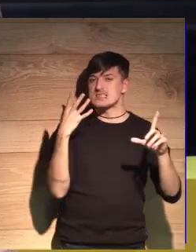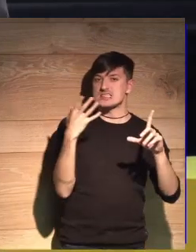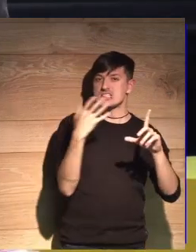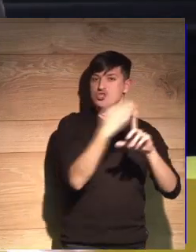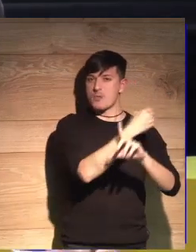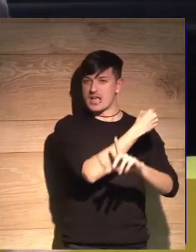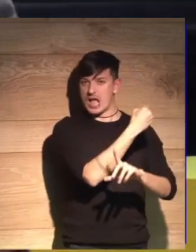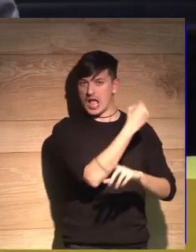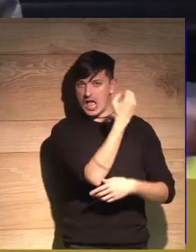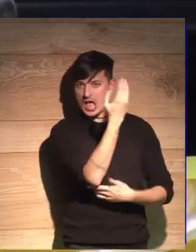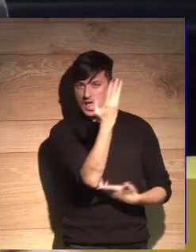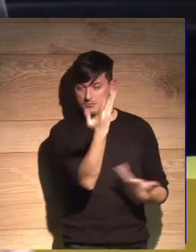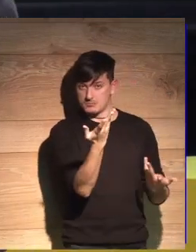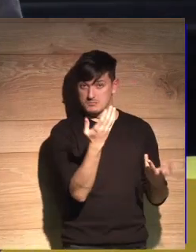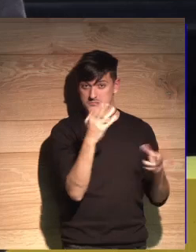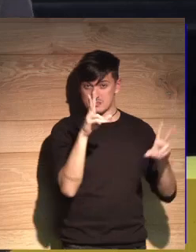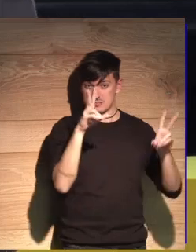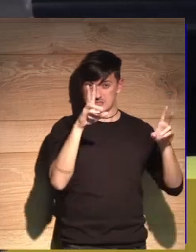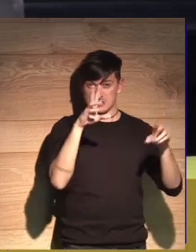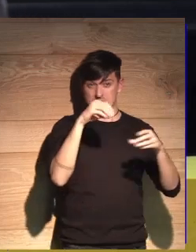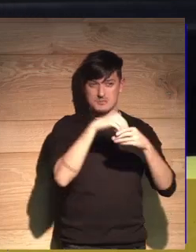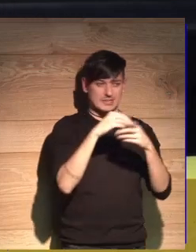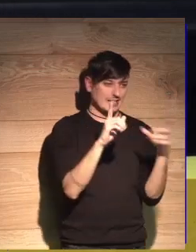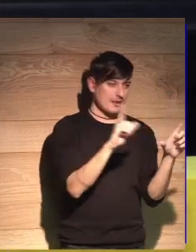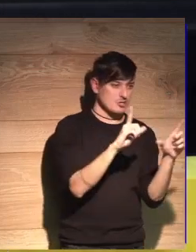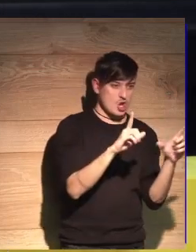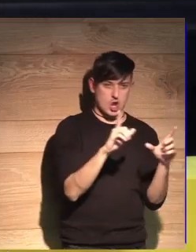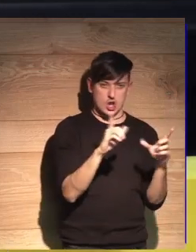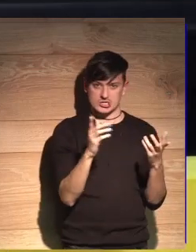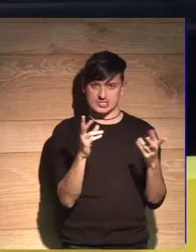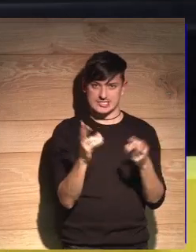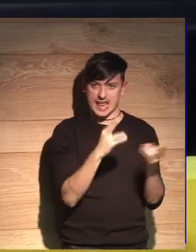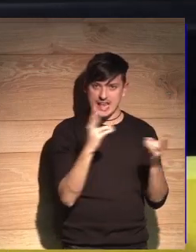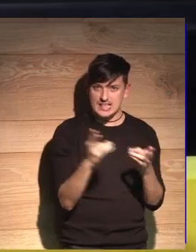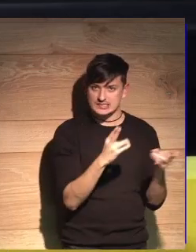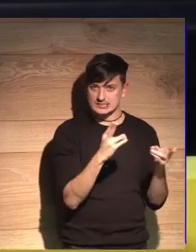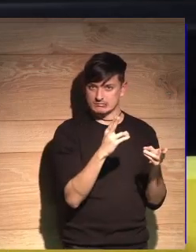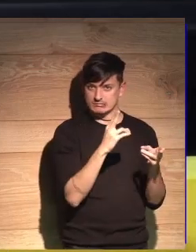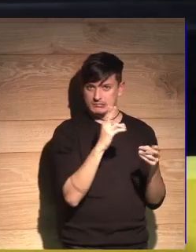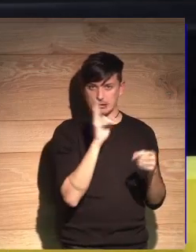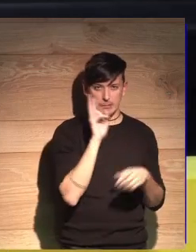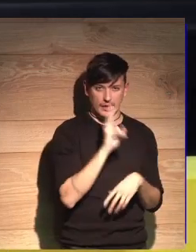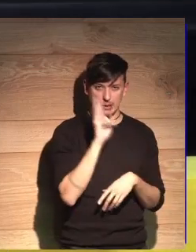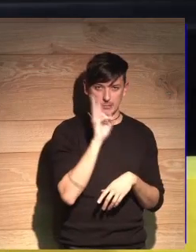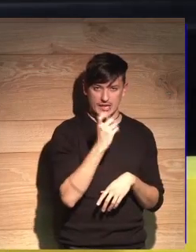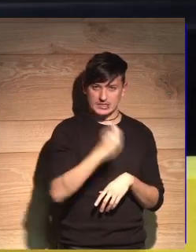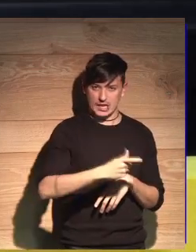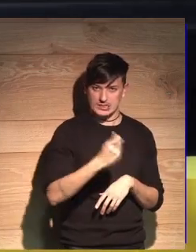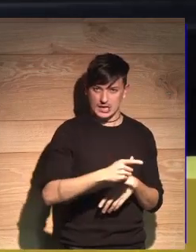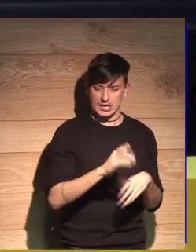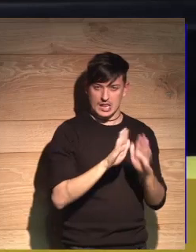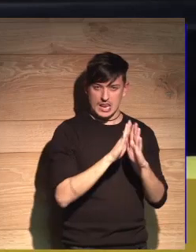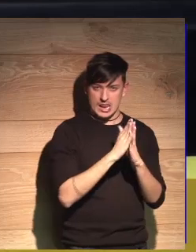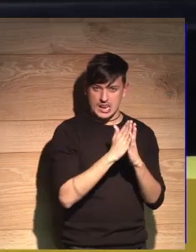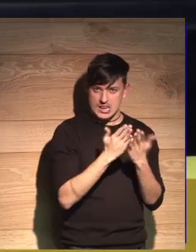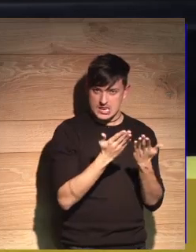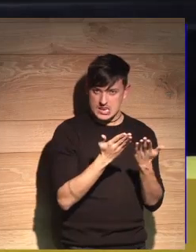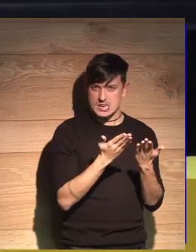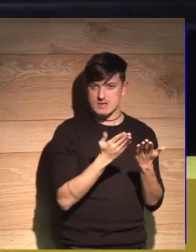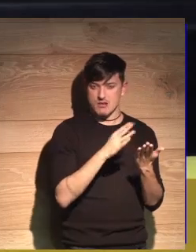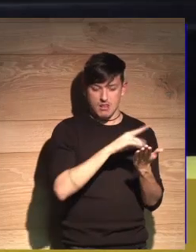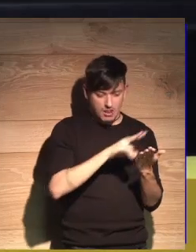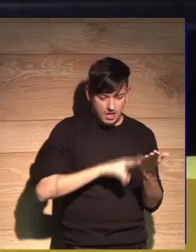dystopic photography that has imposed on the public opinion, TV platforms, TV series, and